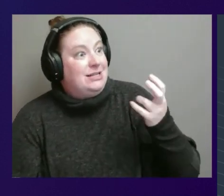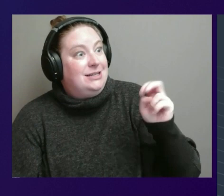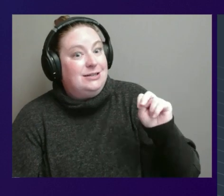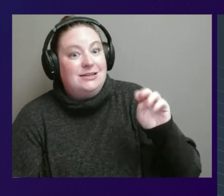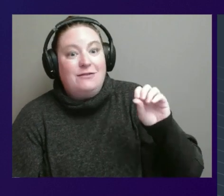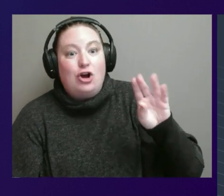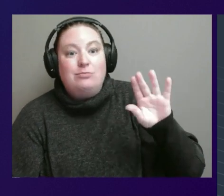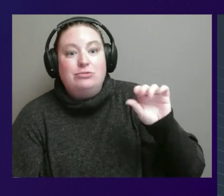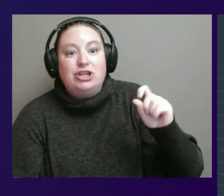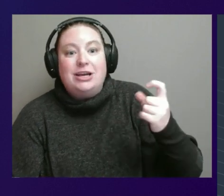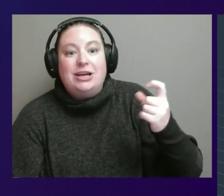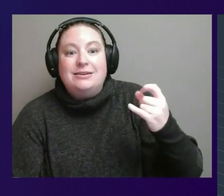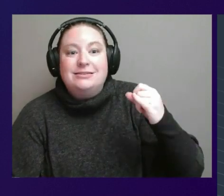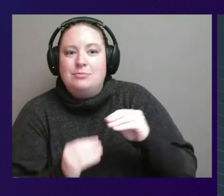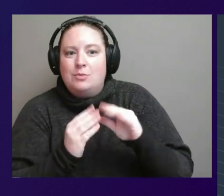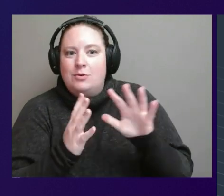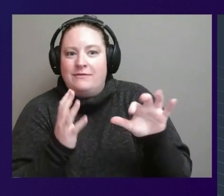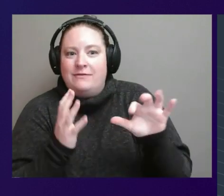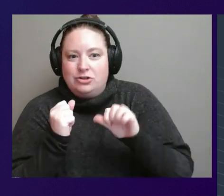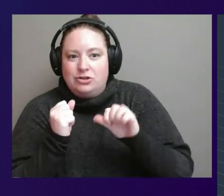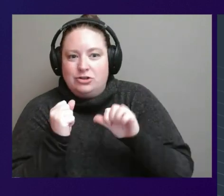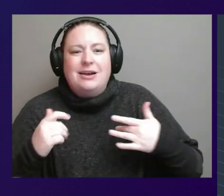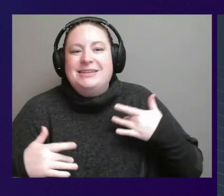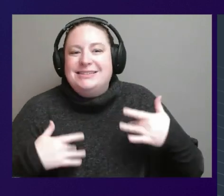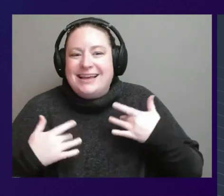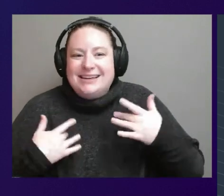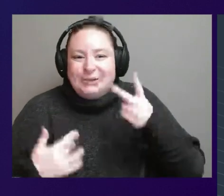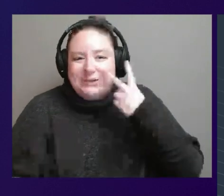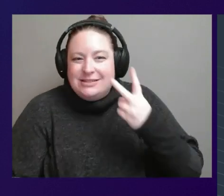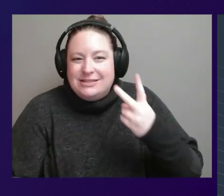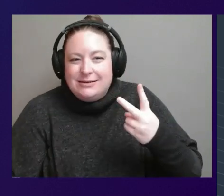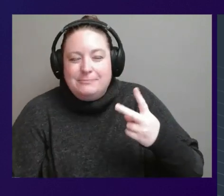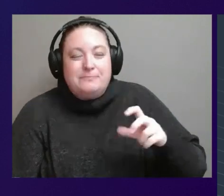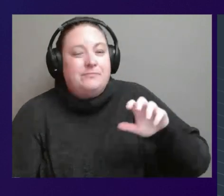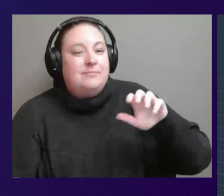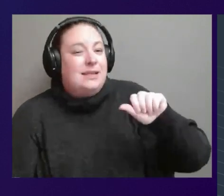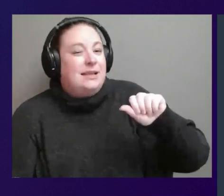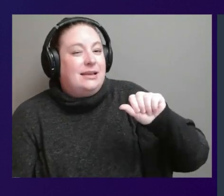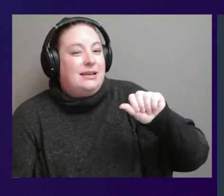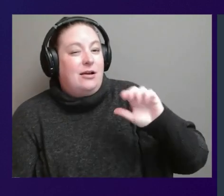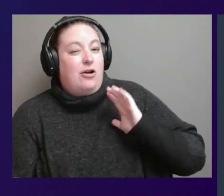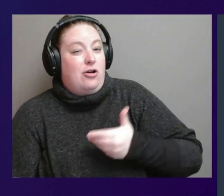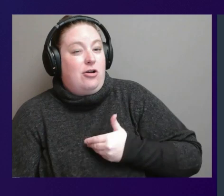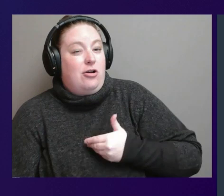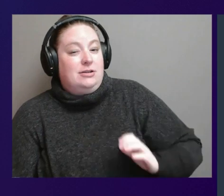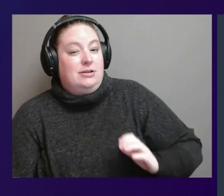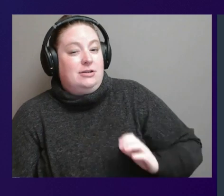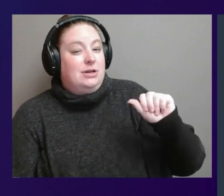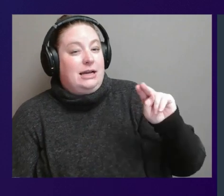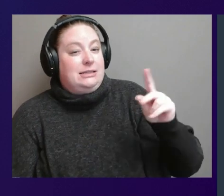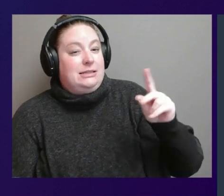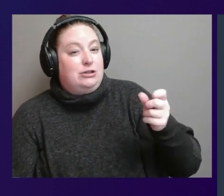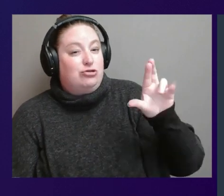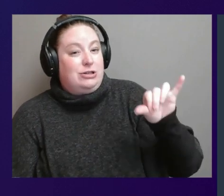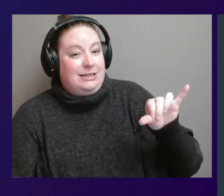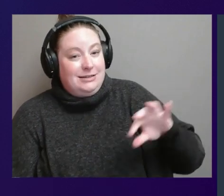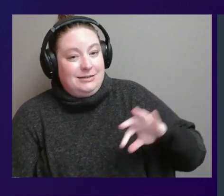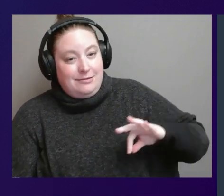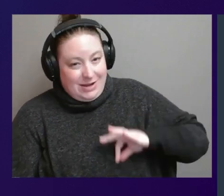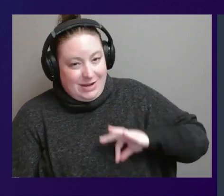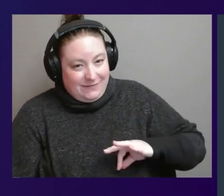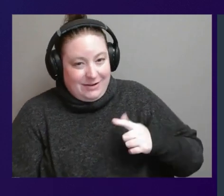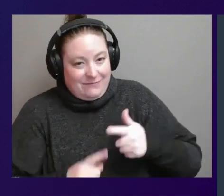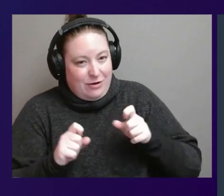share how one of our customers, Ancestry, benefited from this performance improvement. But first, a little bit about